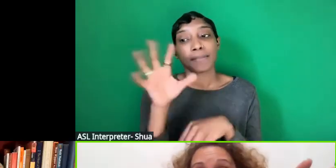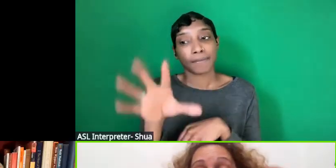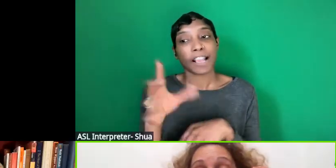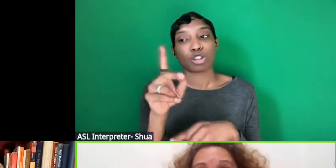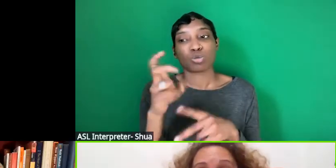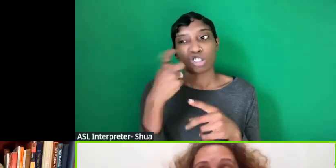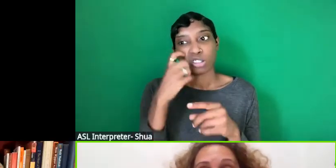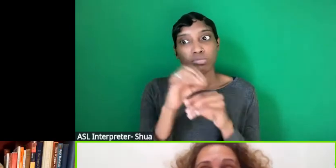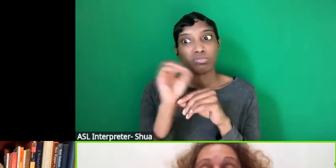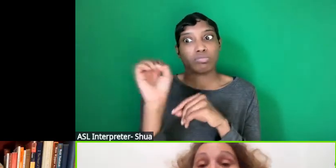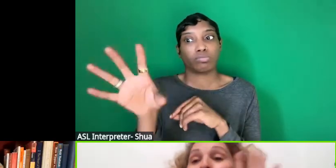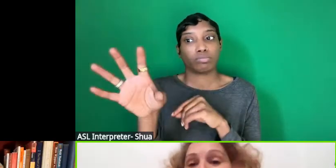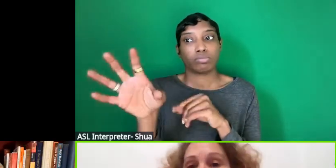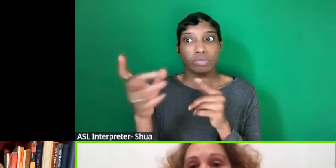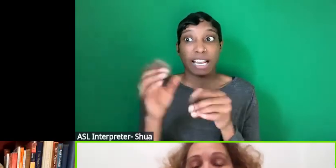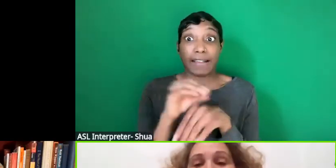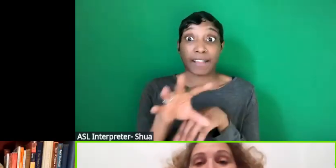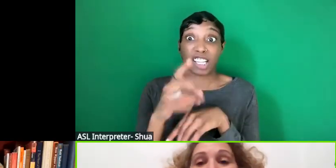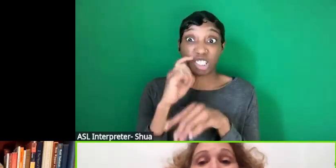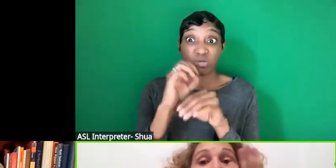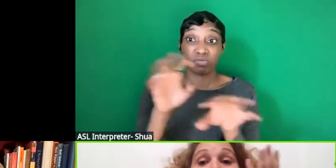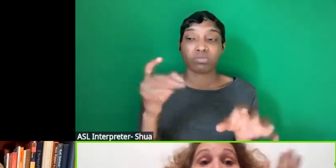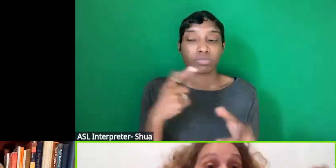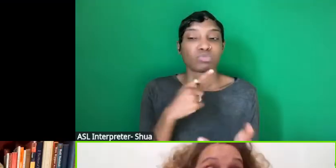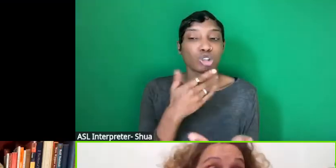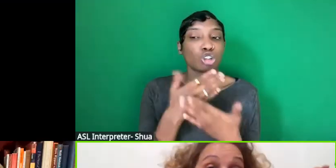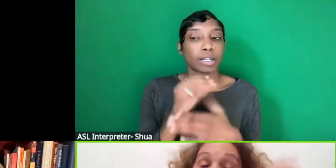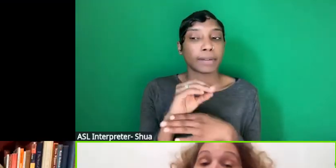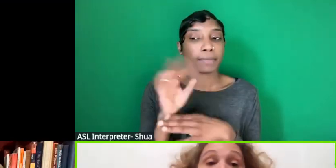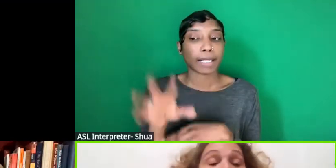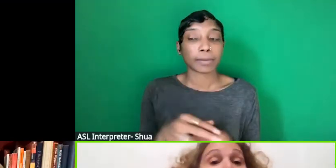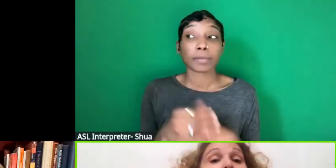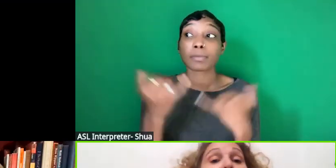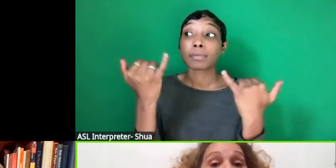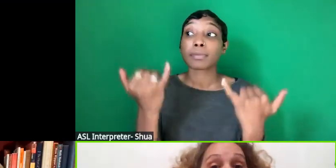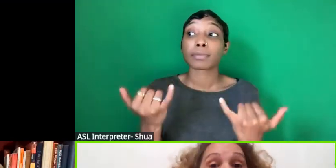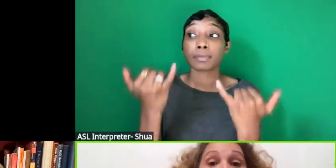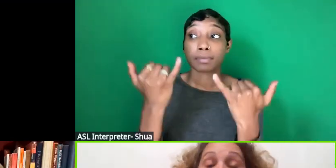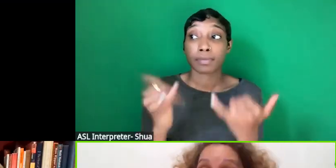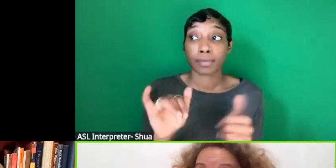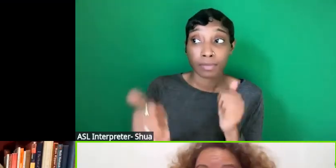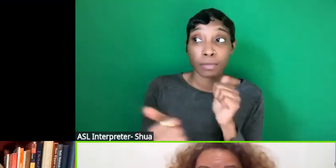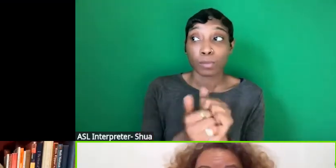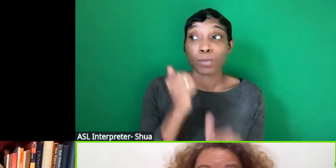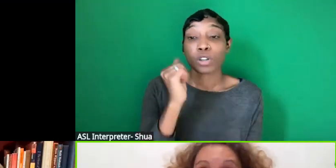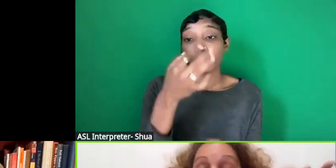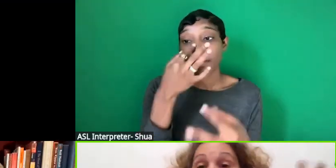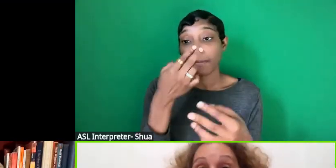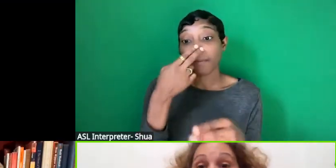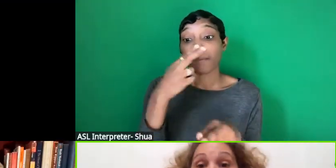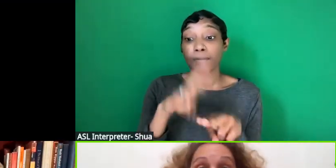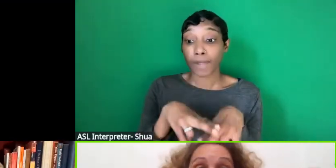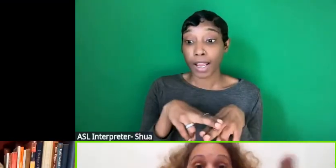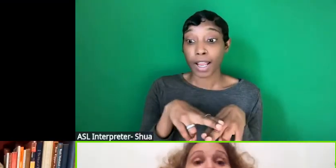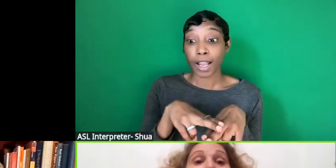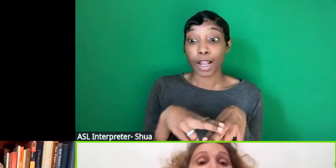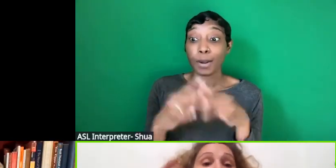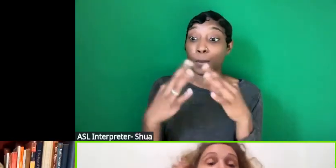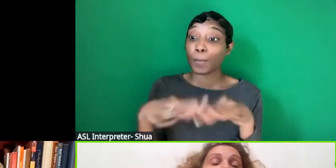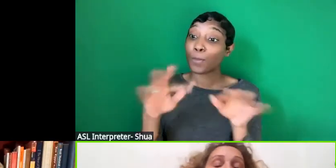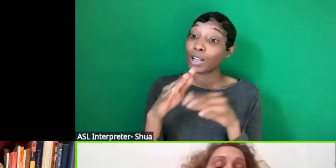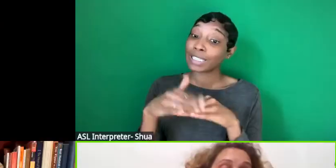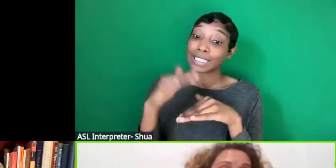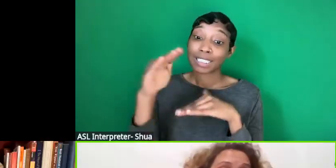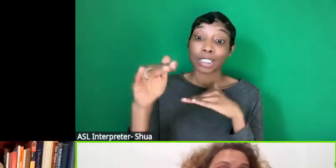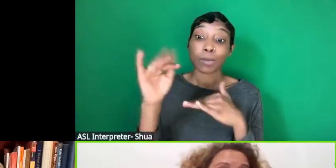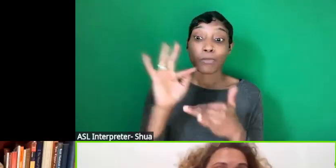you've just shared with us is, you know, this kind of cautionary tale. Now, back to the most fun and important step in our project is making the paper. The